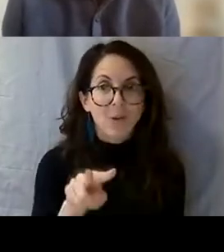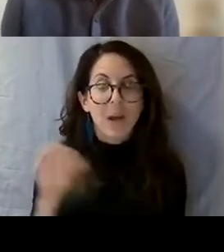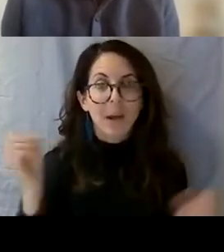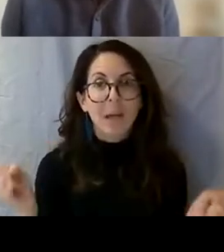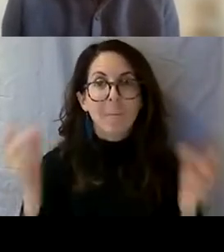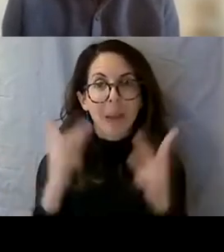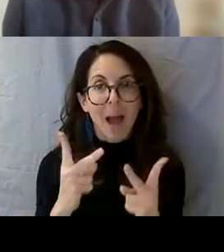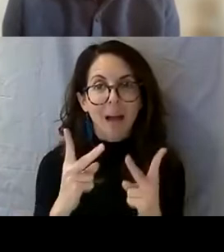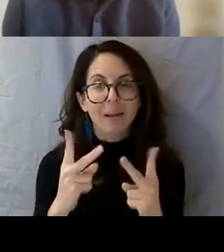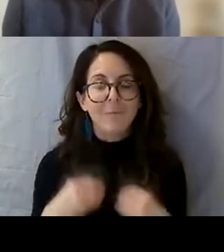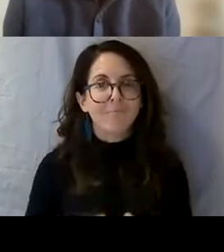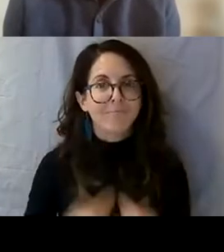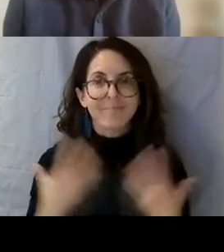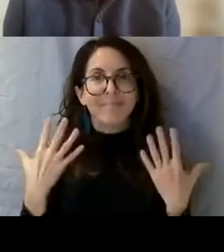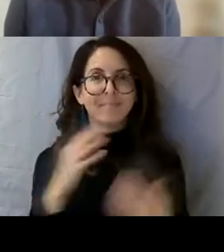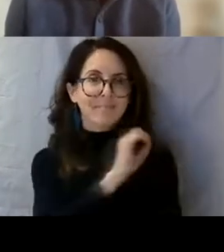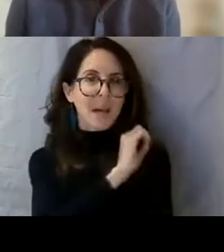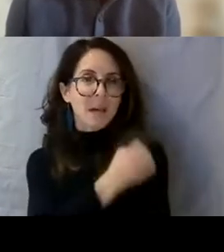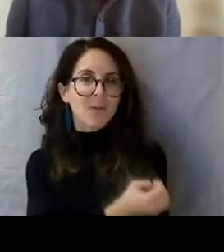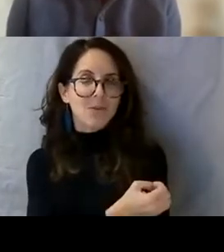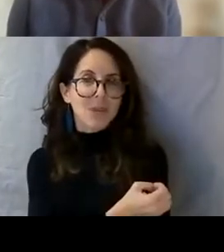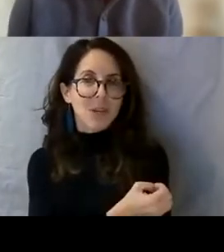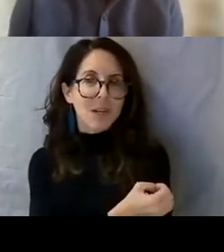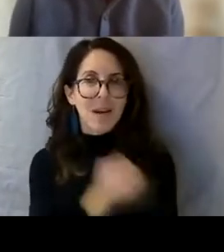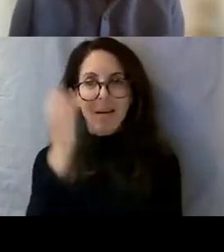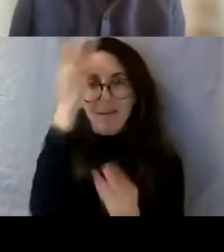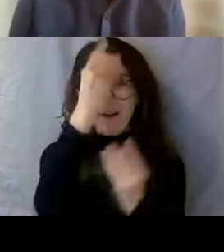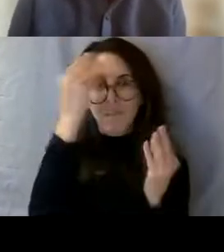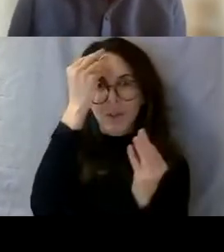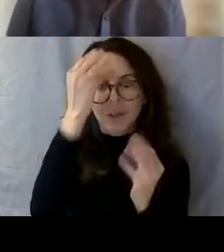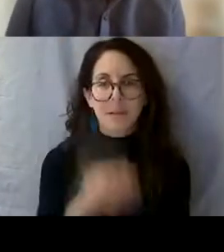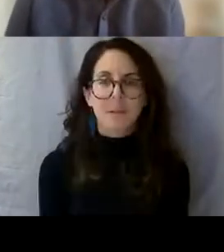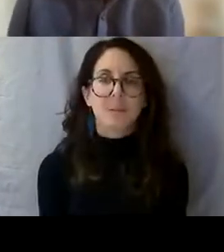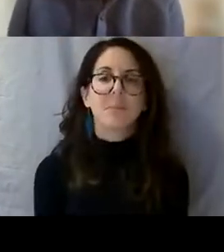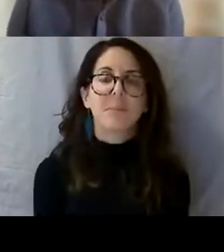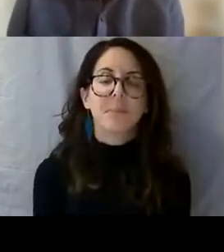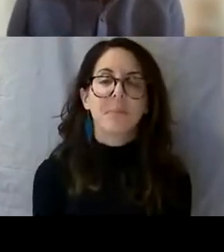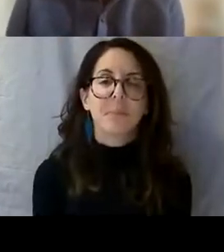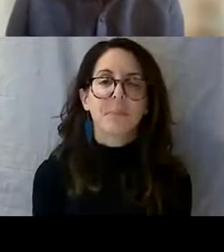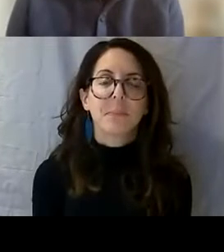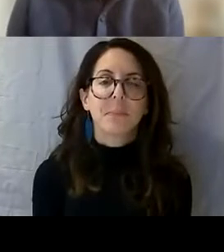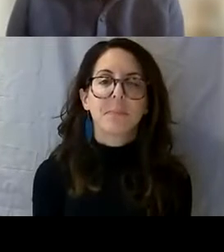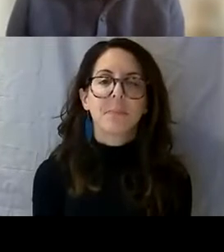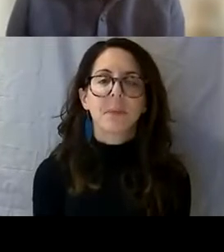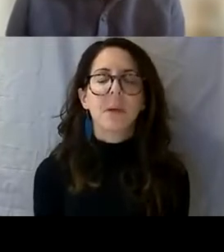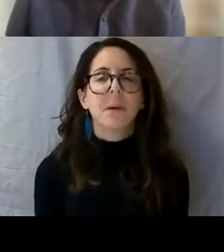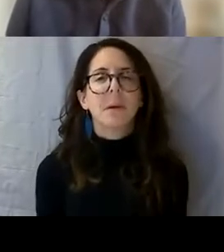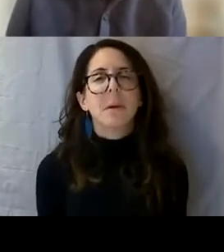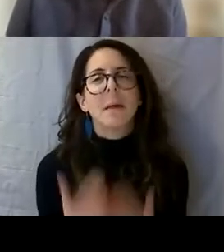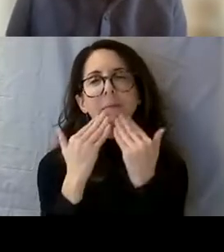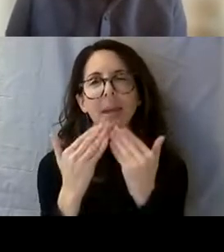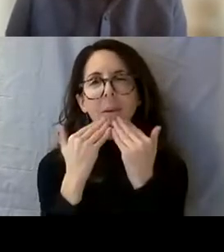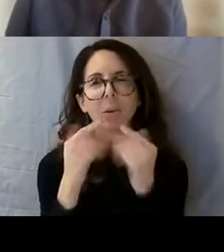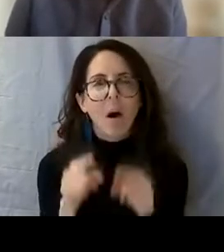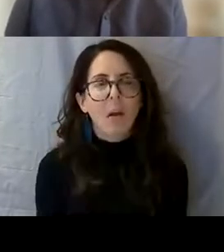of energy and thoughtfulness. Great thanks to everybody who